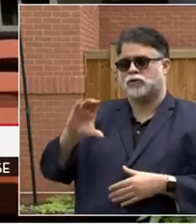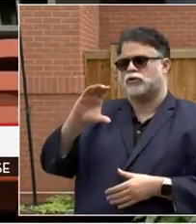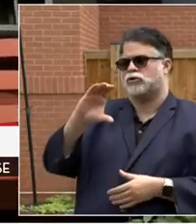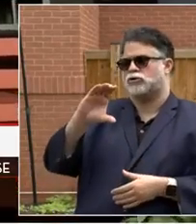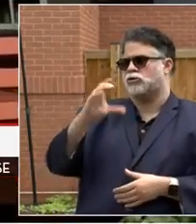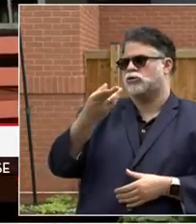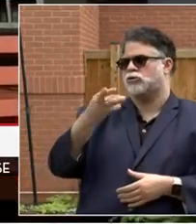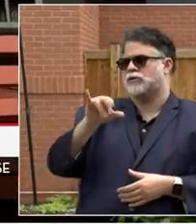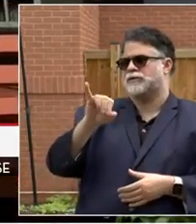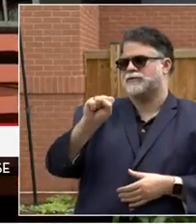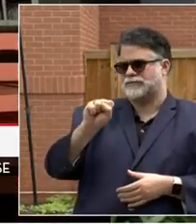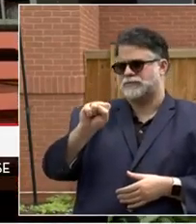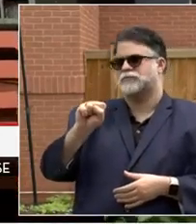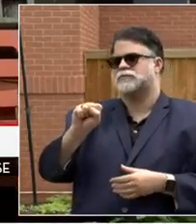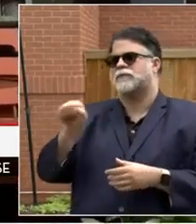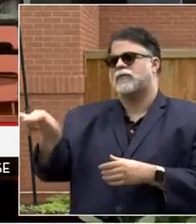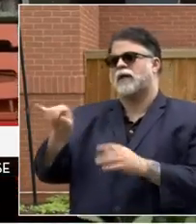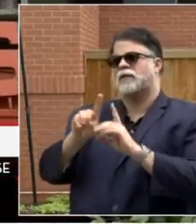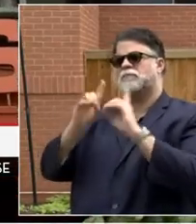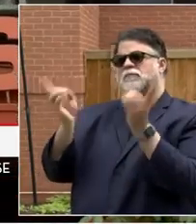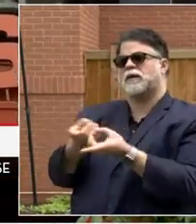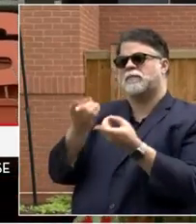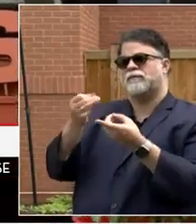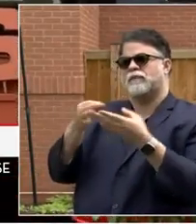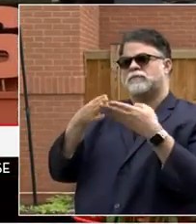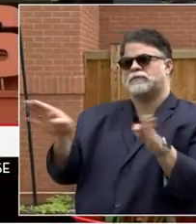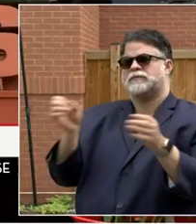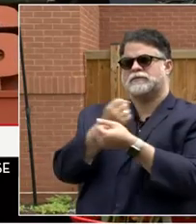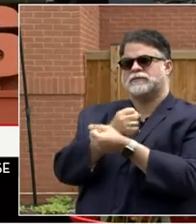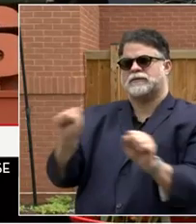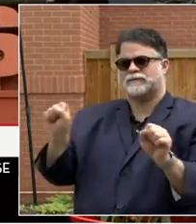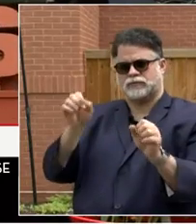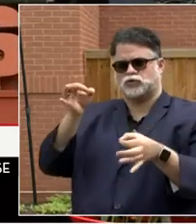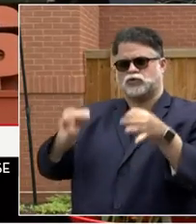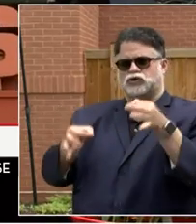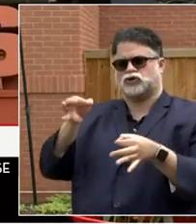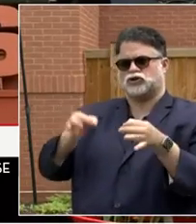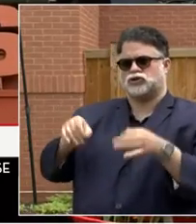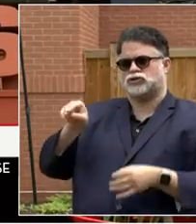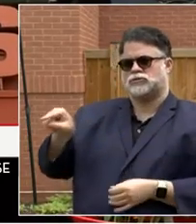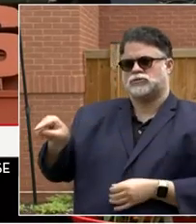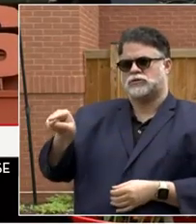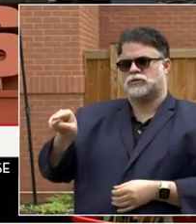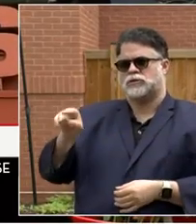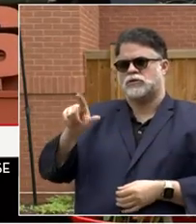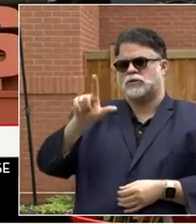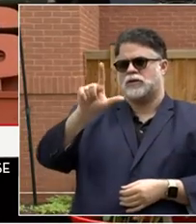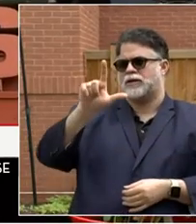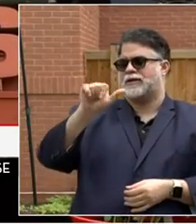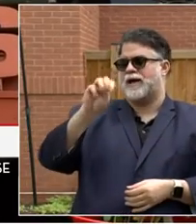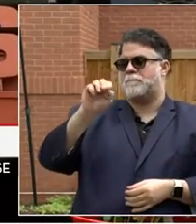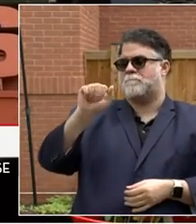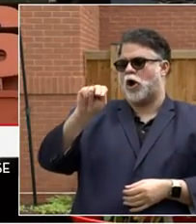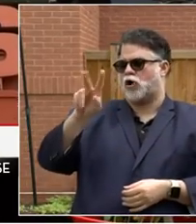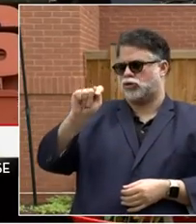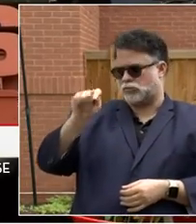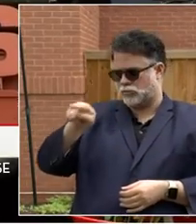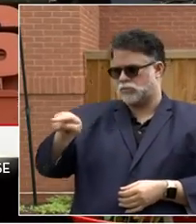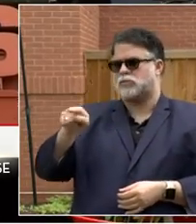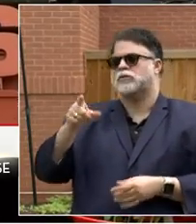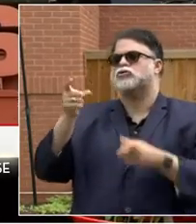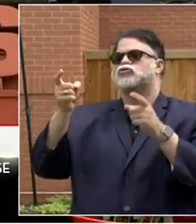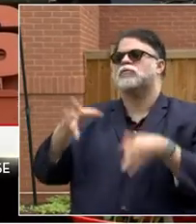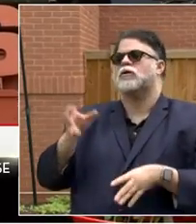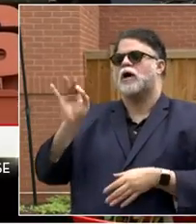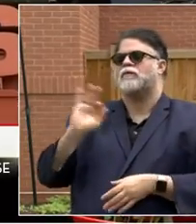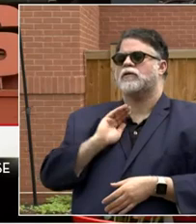and Justice. Lamont Carey, I think, is here. Lamont is right there, who is the Director of the Mayor's